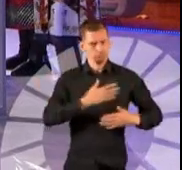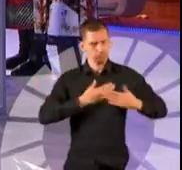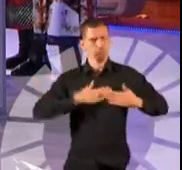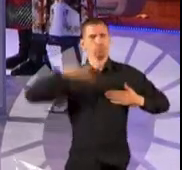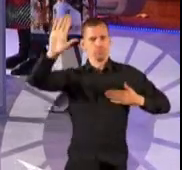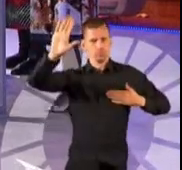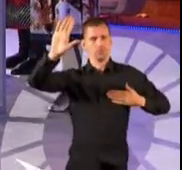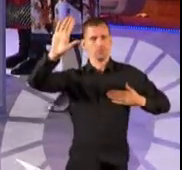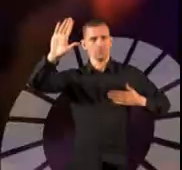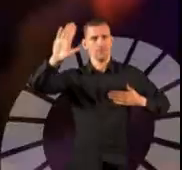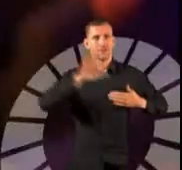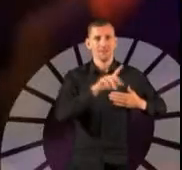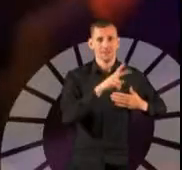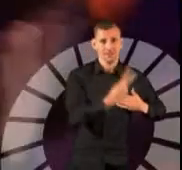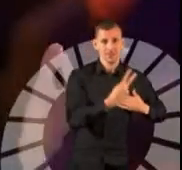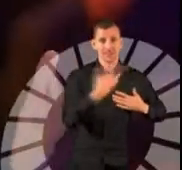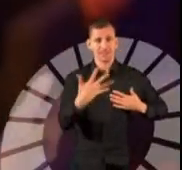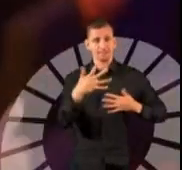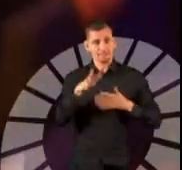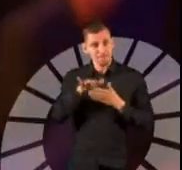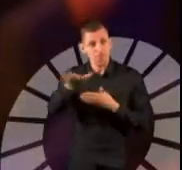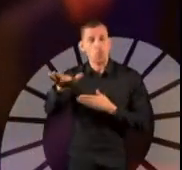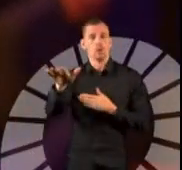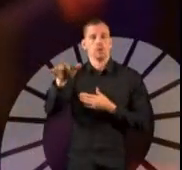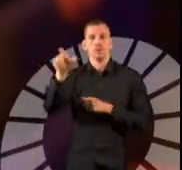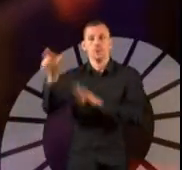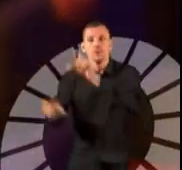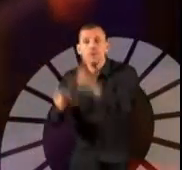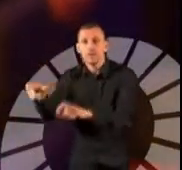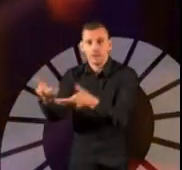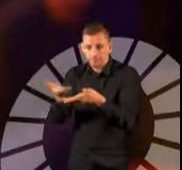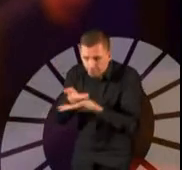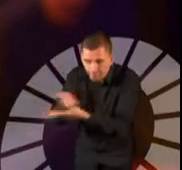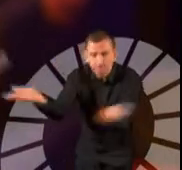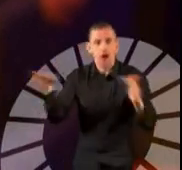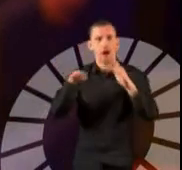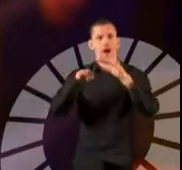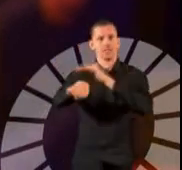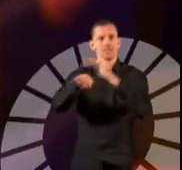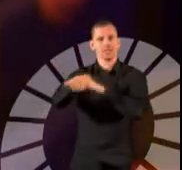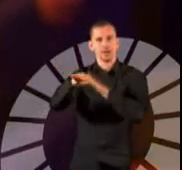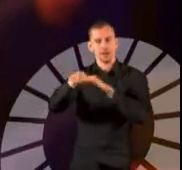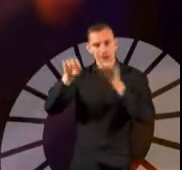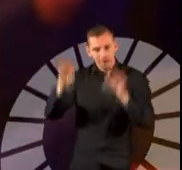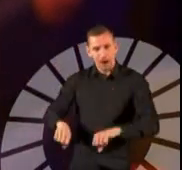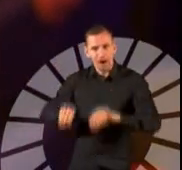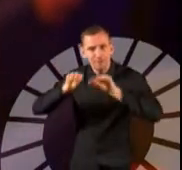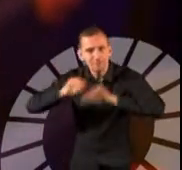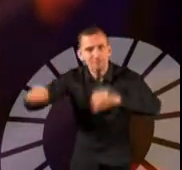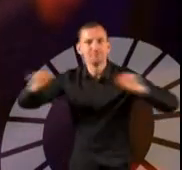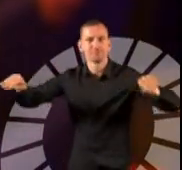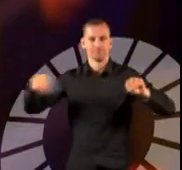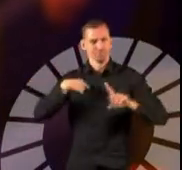80 countries and for millions of girls access to schools,